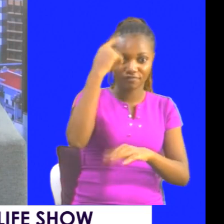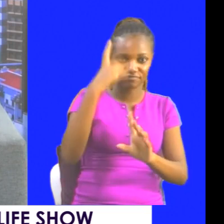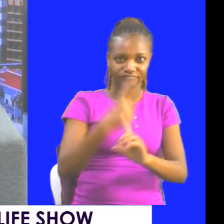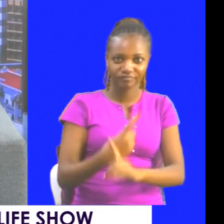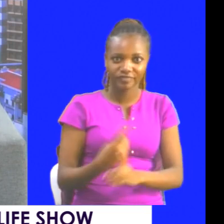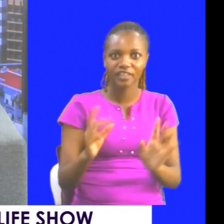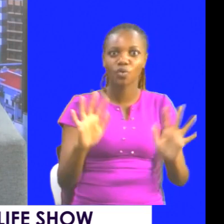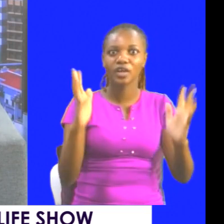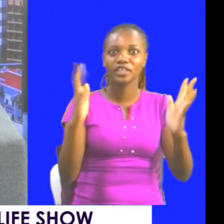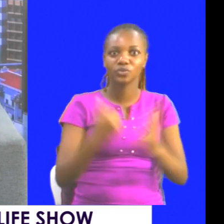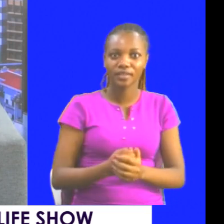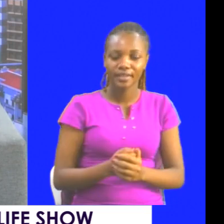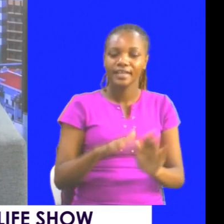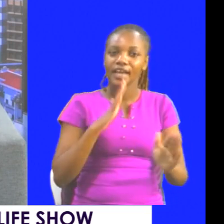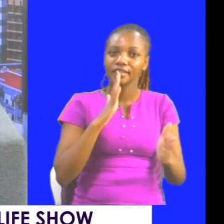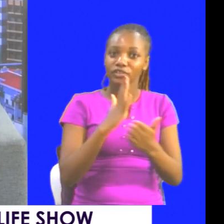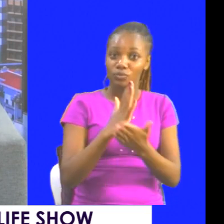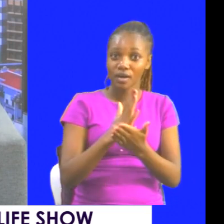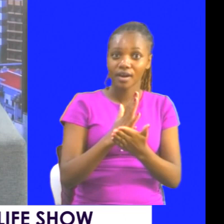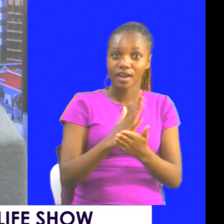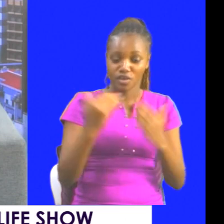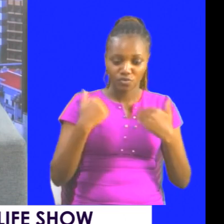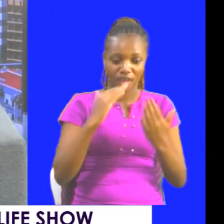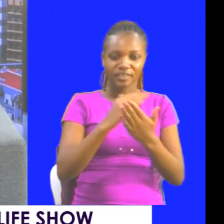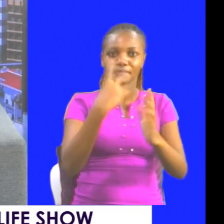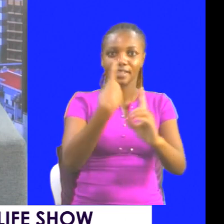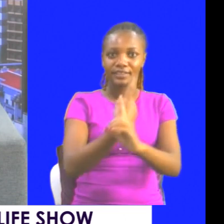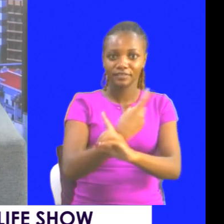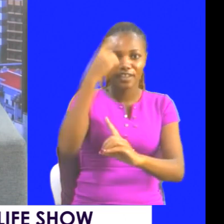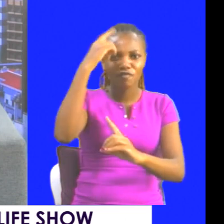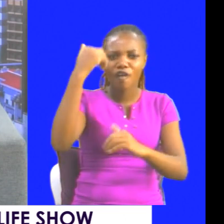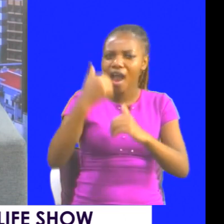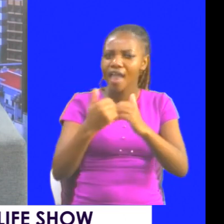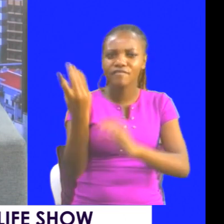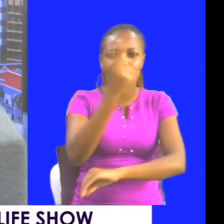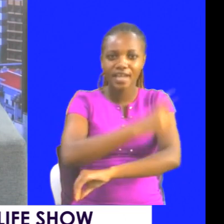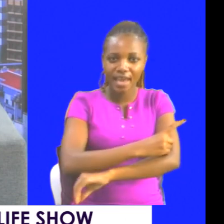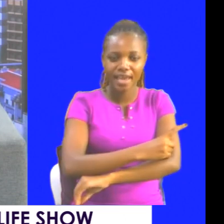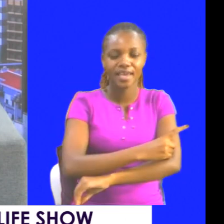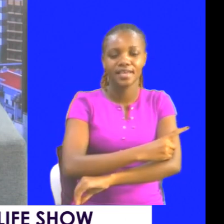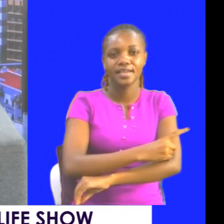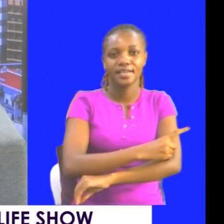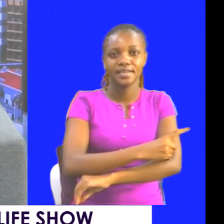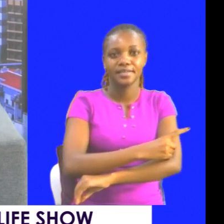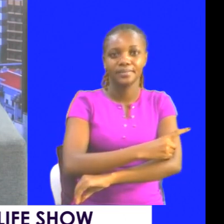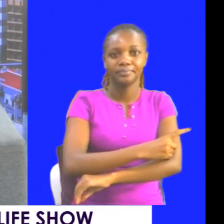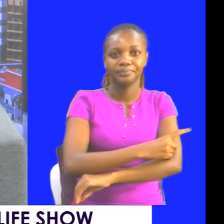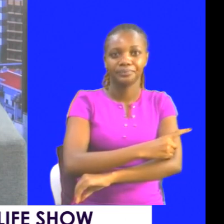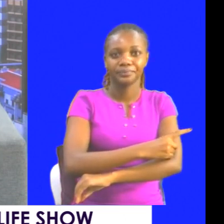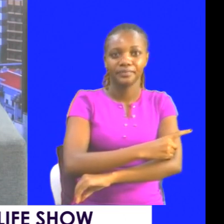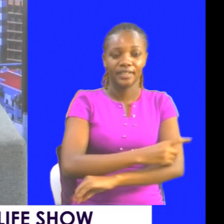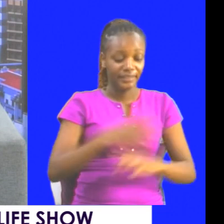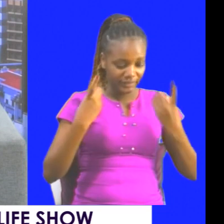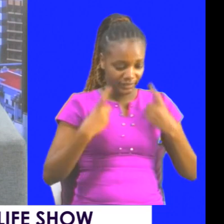Brand yourself for every day. Brand yourself for every day.